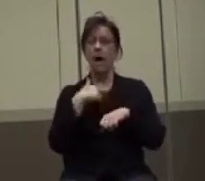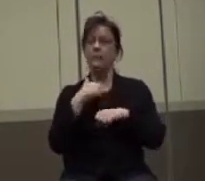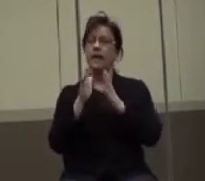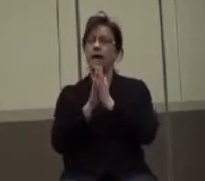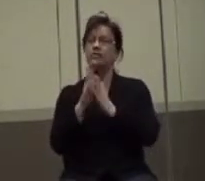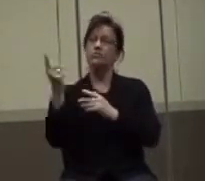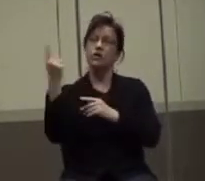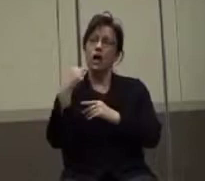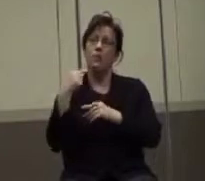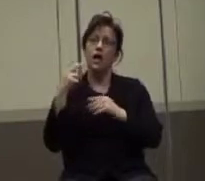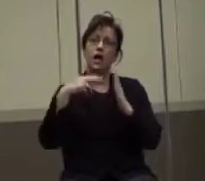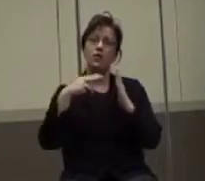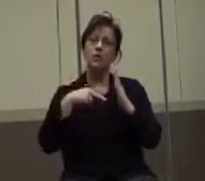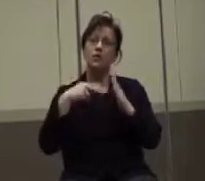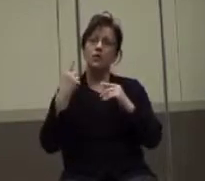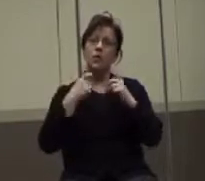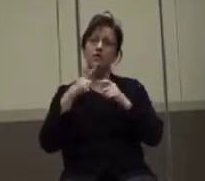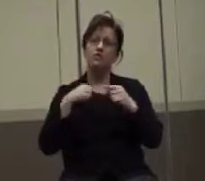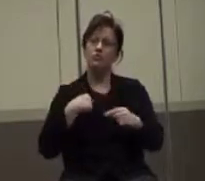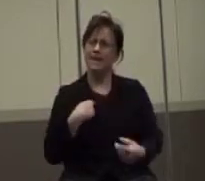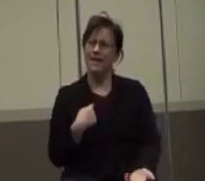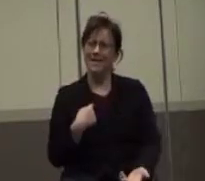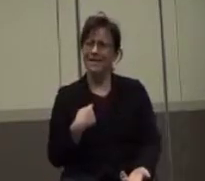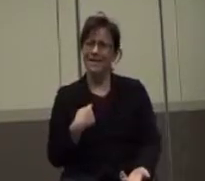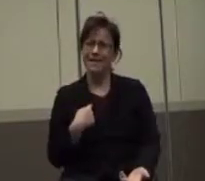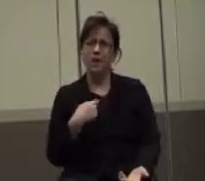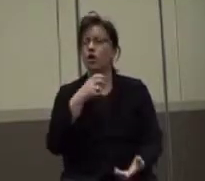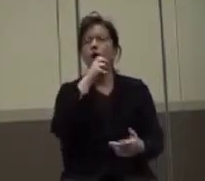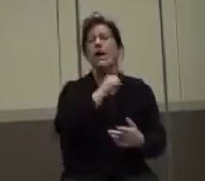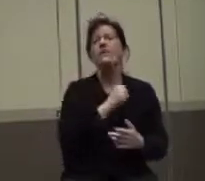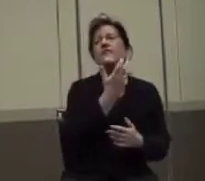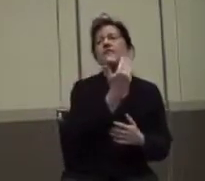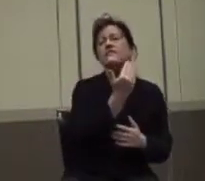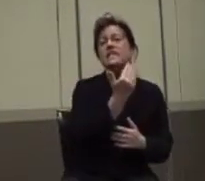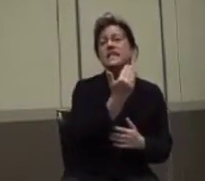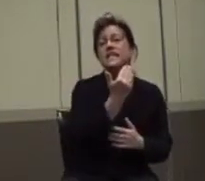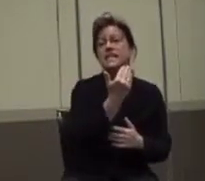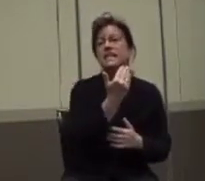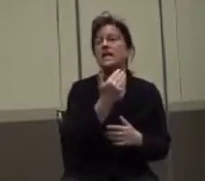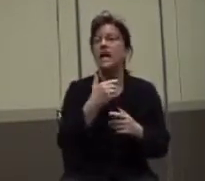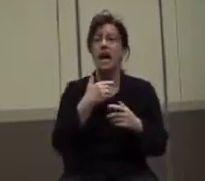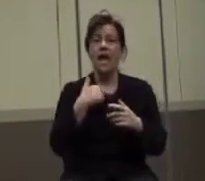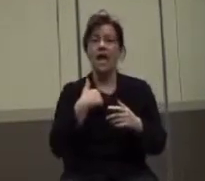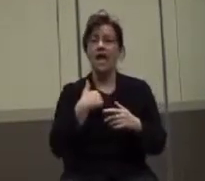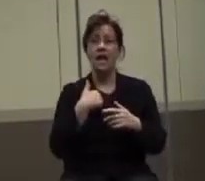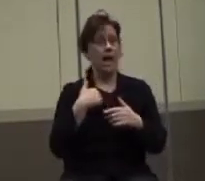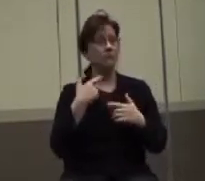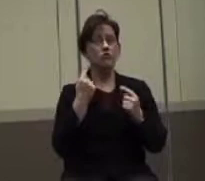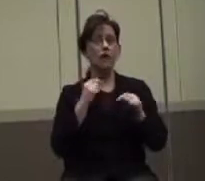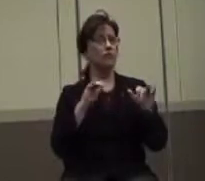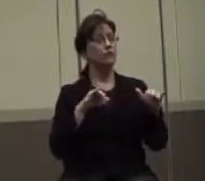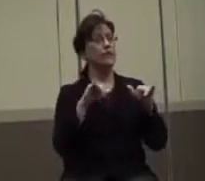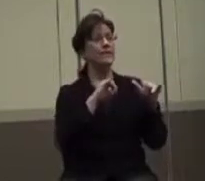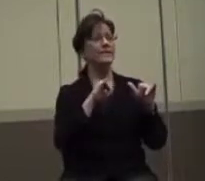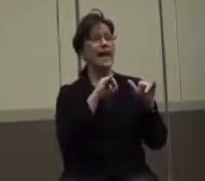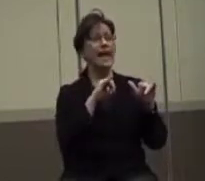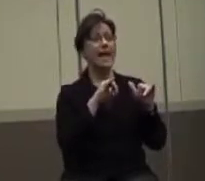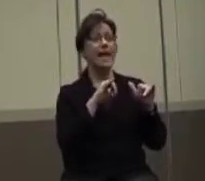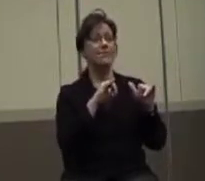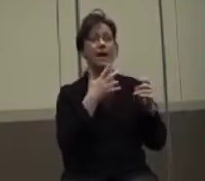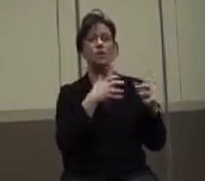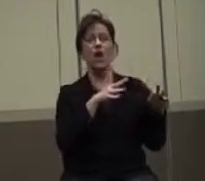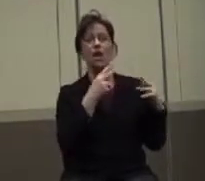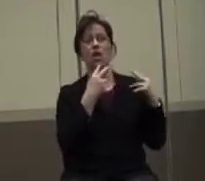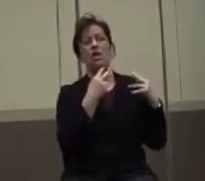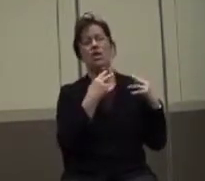me? You know, I might need it desperately, but I'm certainly not going to ask you for it. Okay? So, you know, so there are a lot